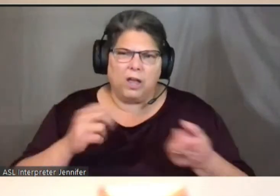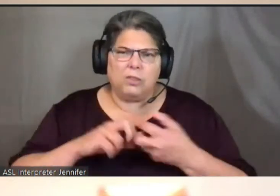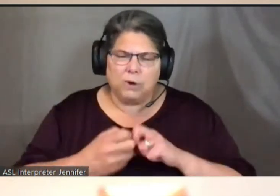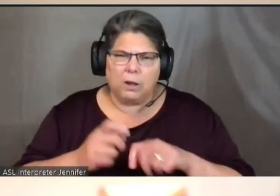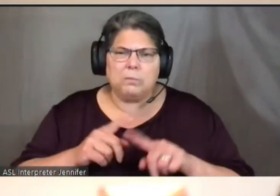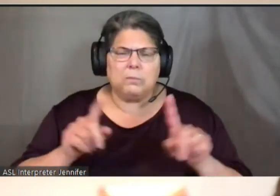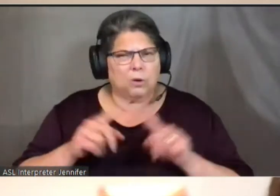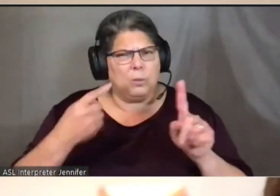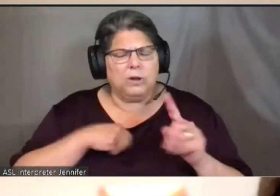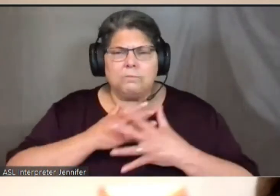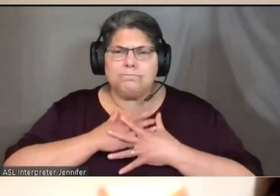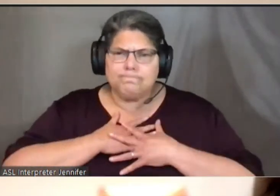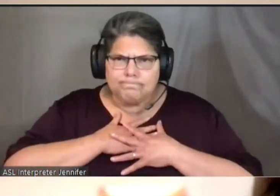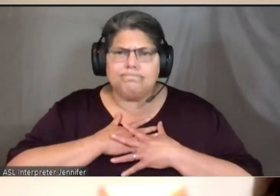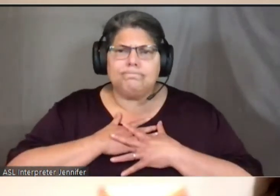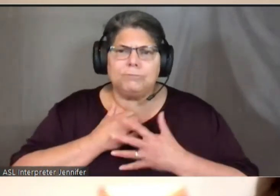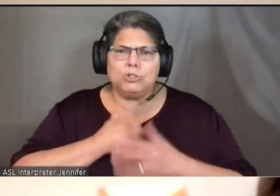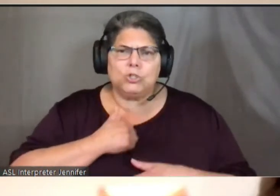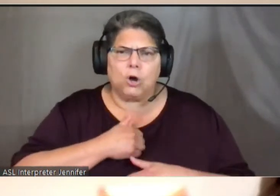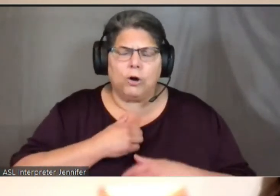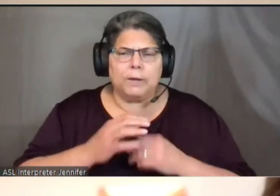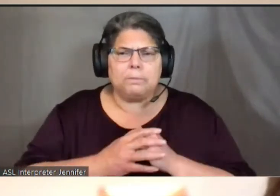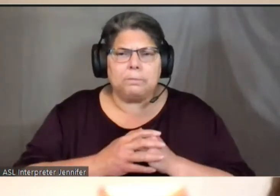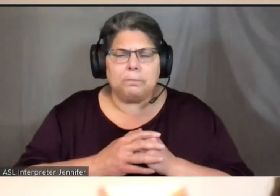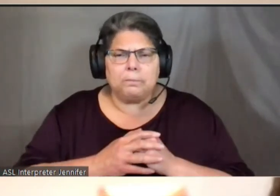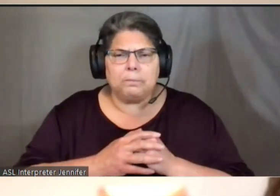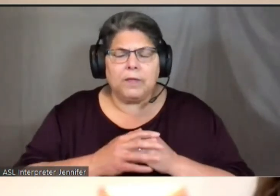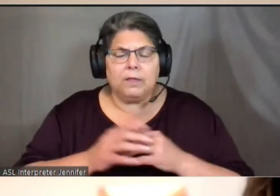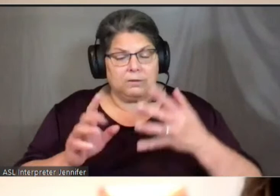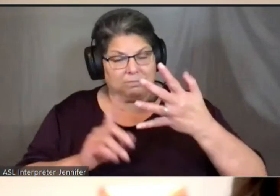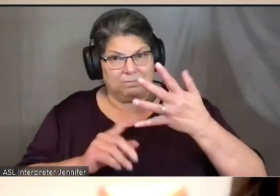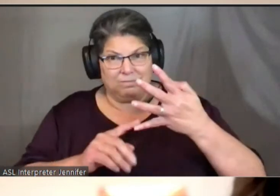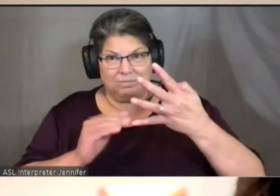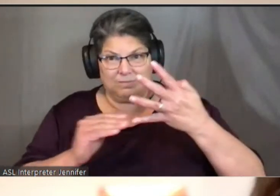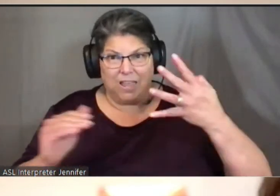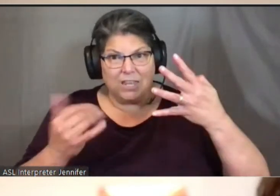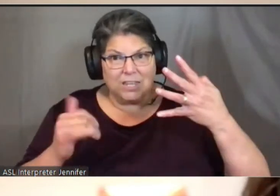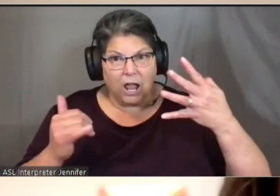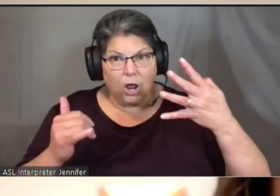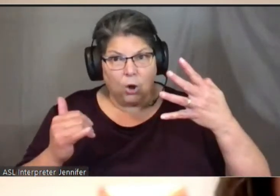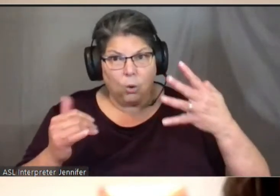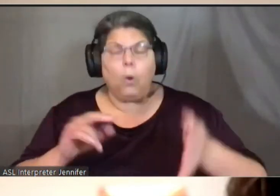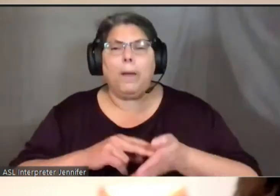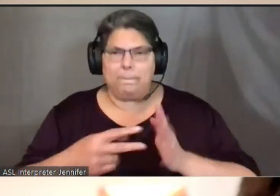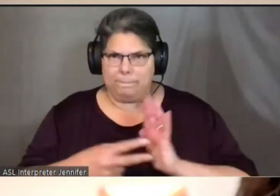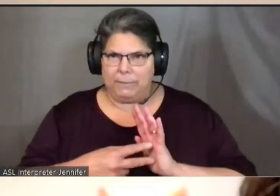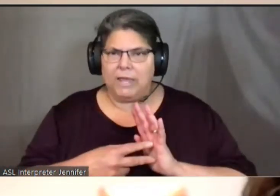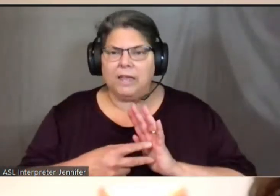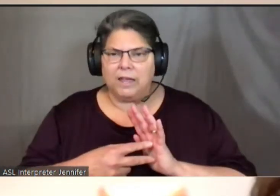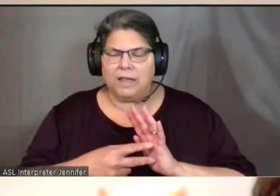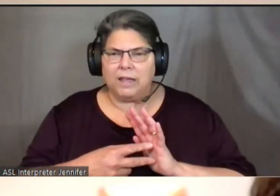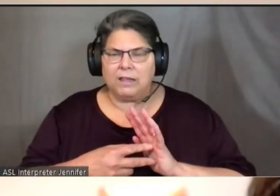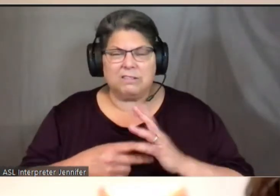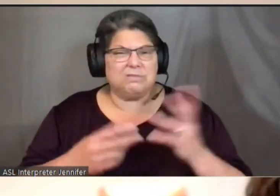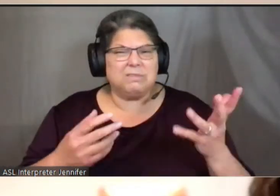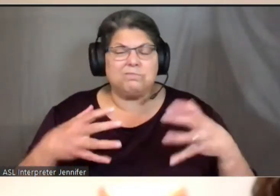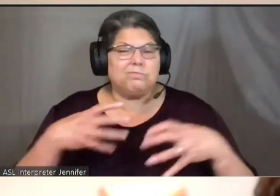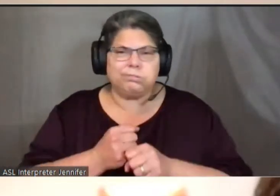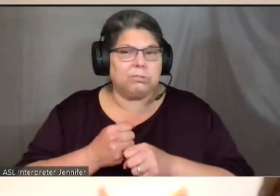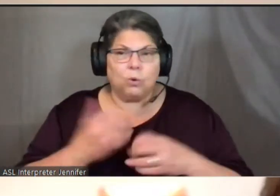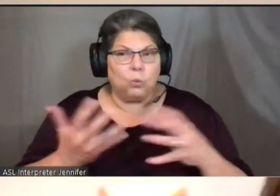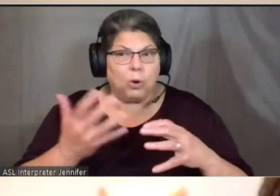loss. So in the yellow tier, the changes in summary mean we have